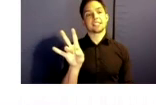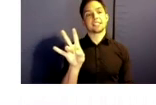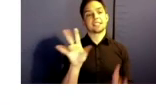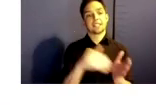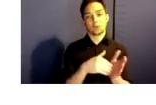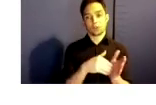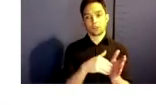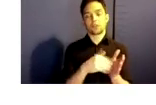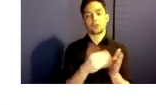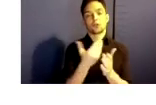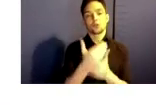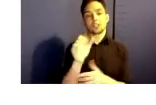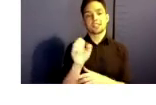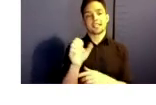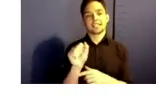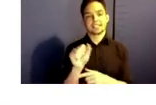327,000 new cases.